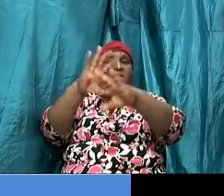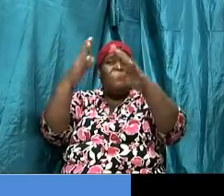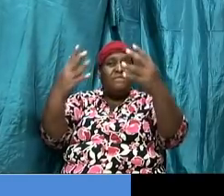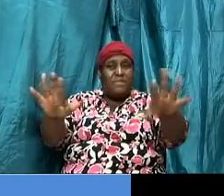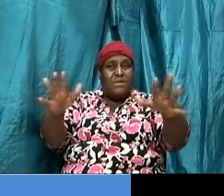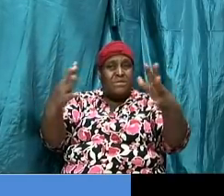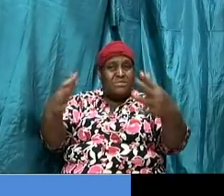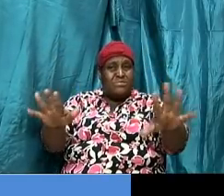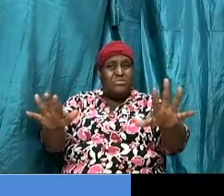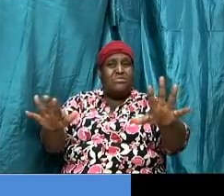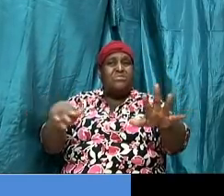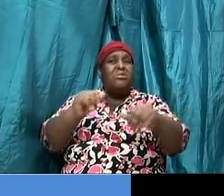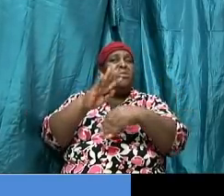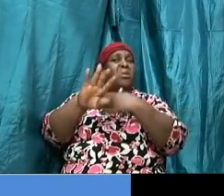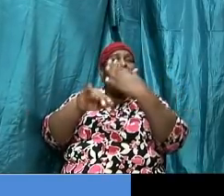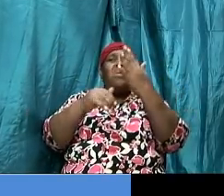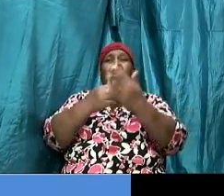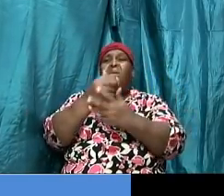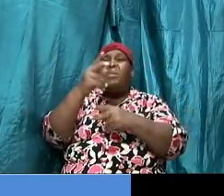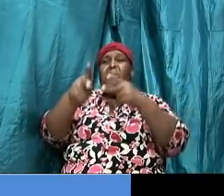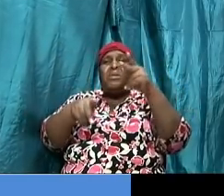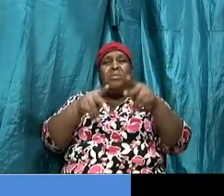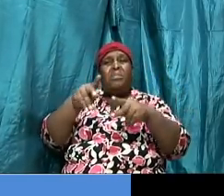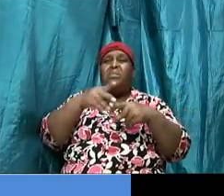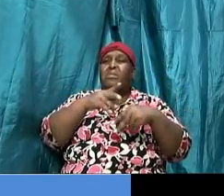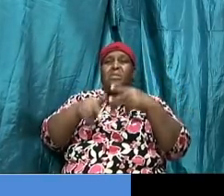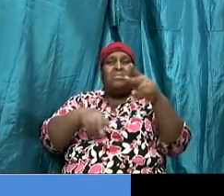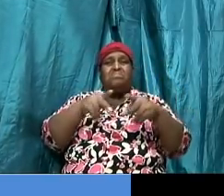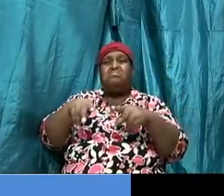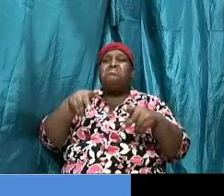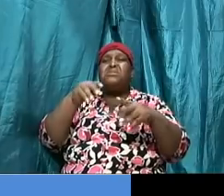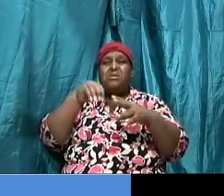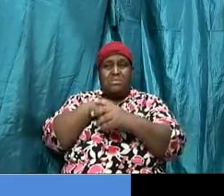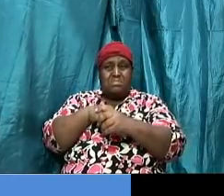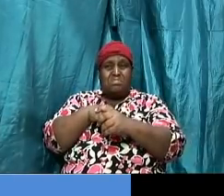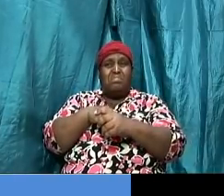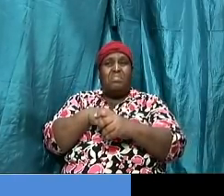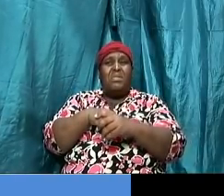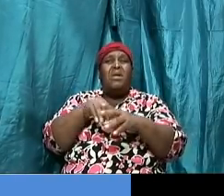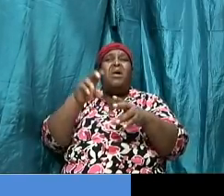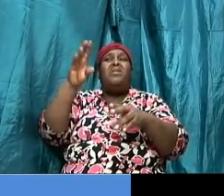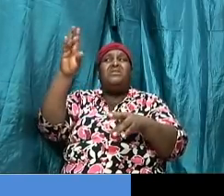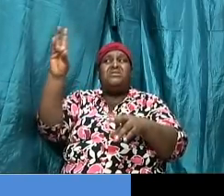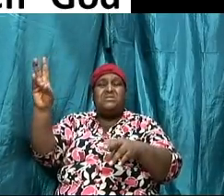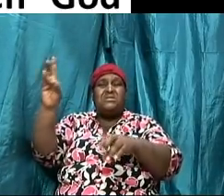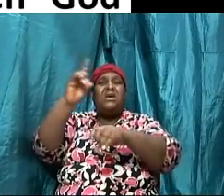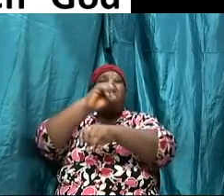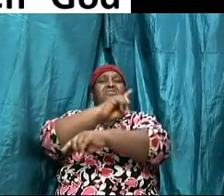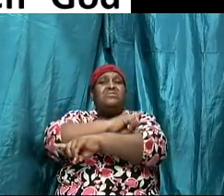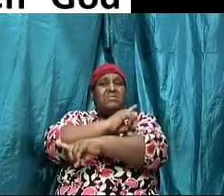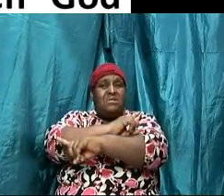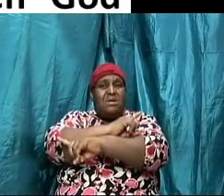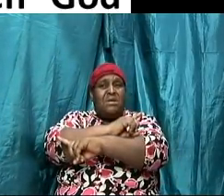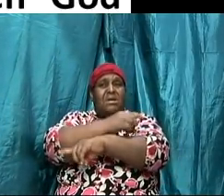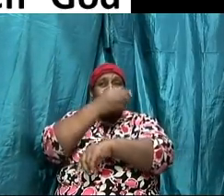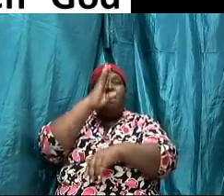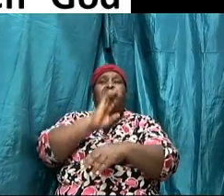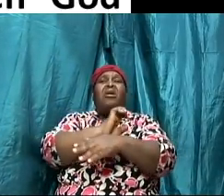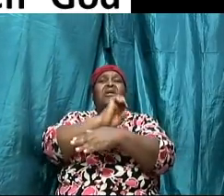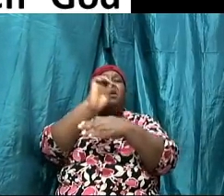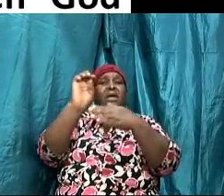finished, and all the host of them. And on the seventh day,